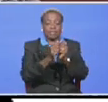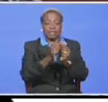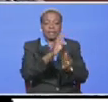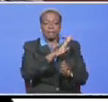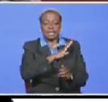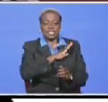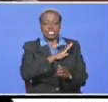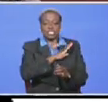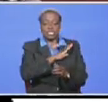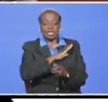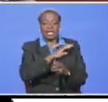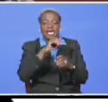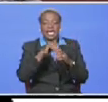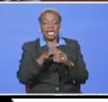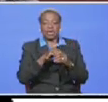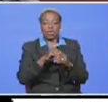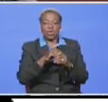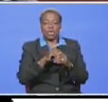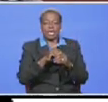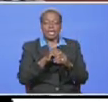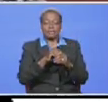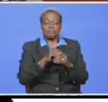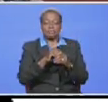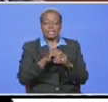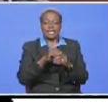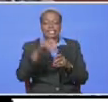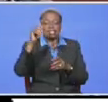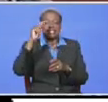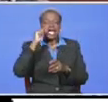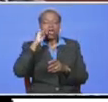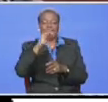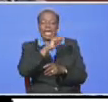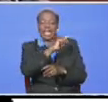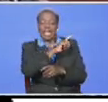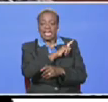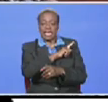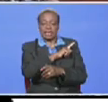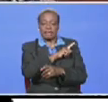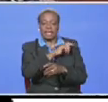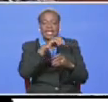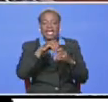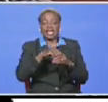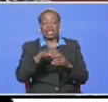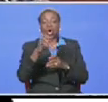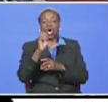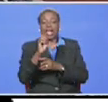sister in over in Orlando, who's a Bimini gal, by the way. Her name is Tara Lynn. So we're going to be this